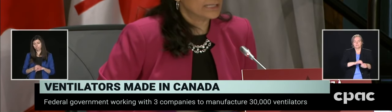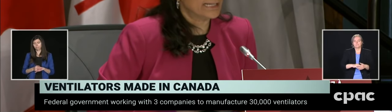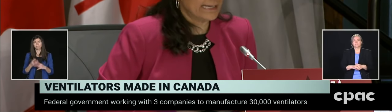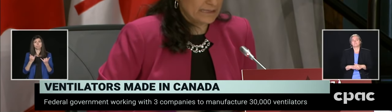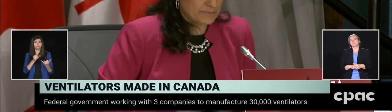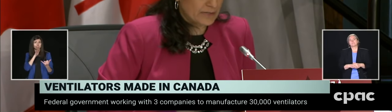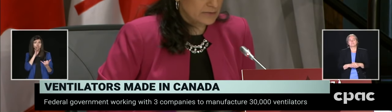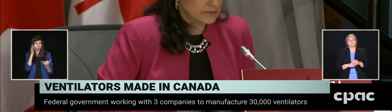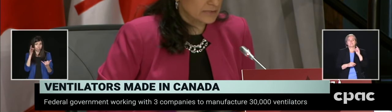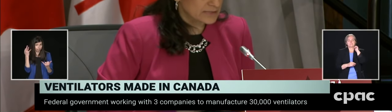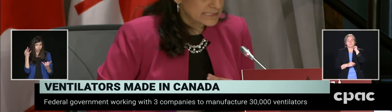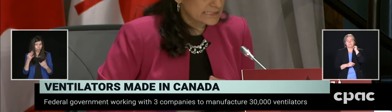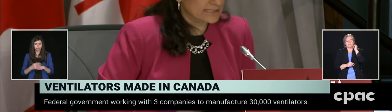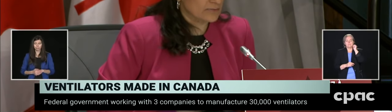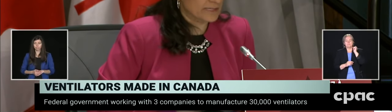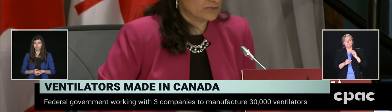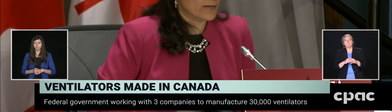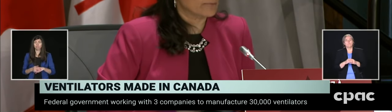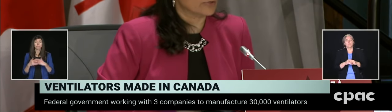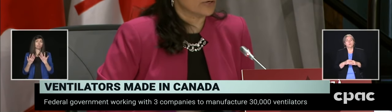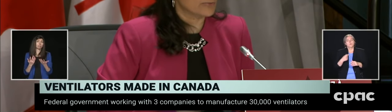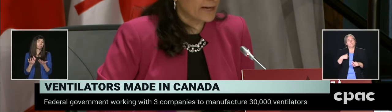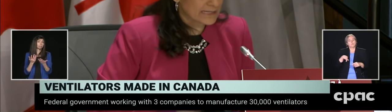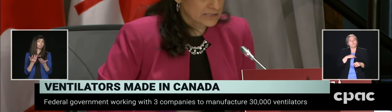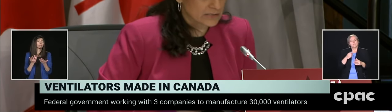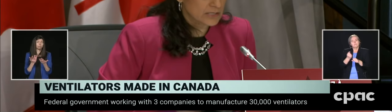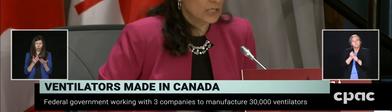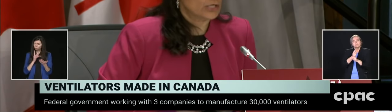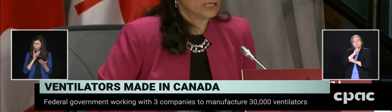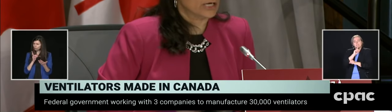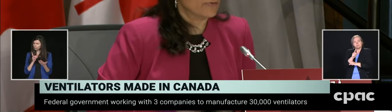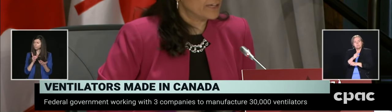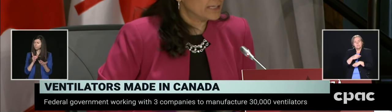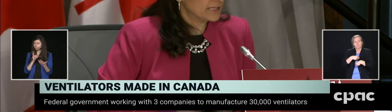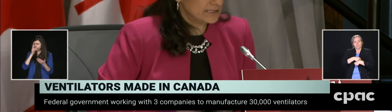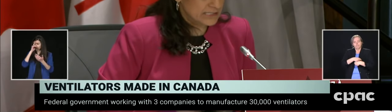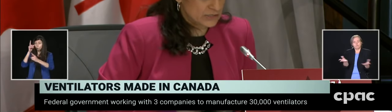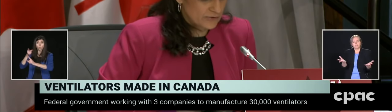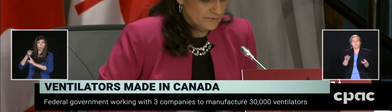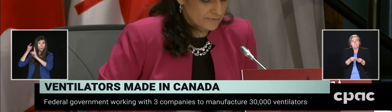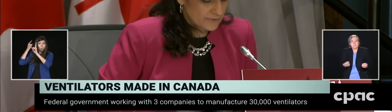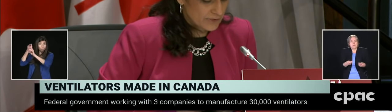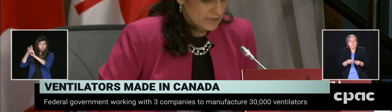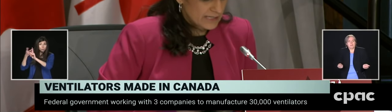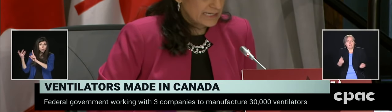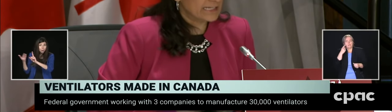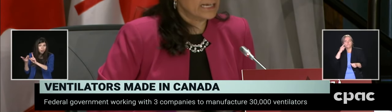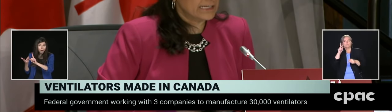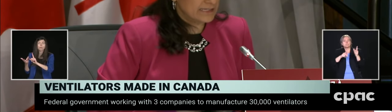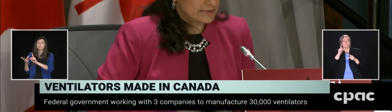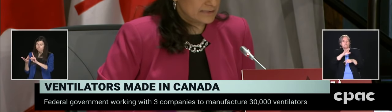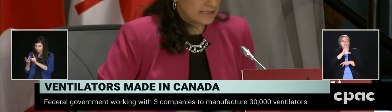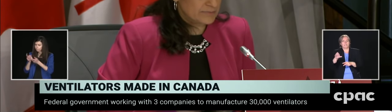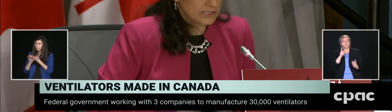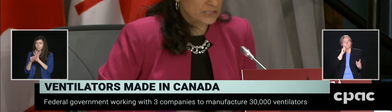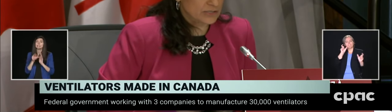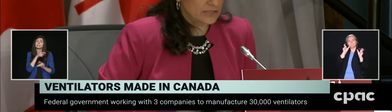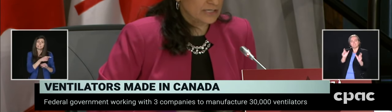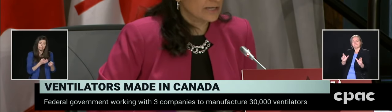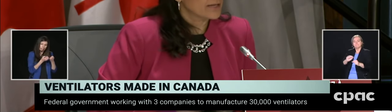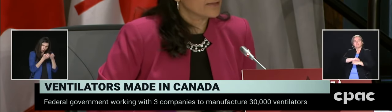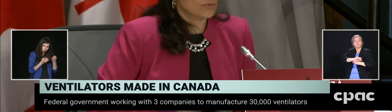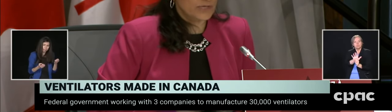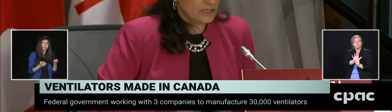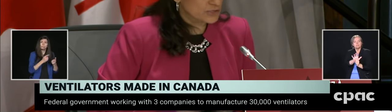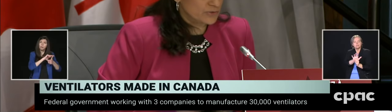ont l'équipement dont ils ont besoin pour combattre le COVID-19. Canadians can be